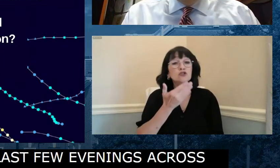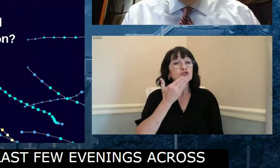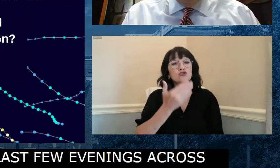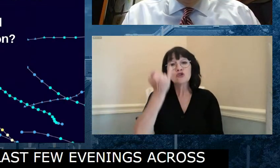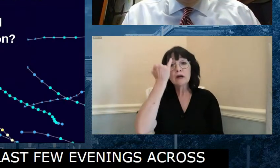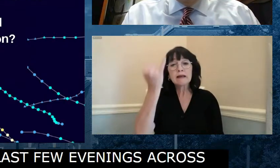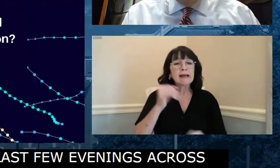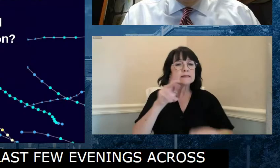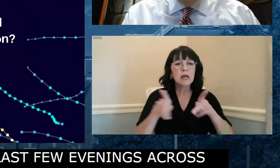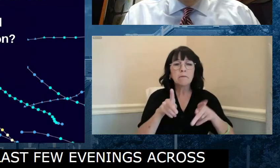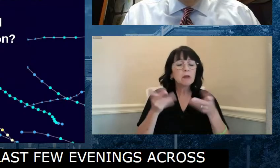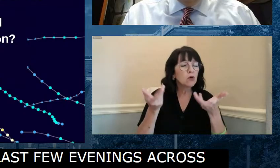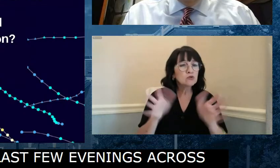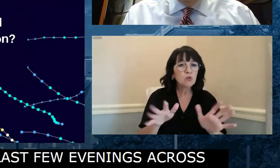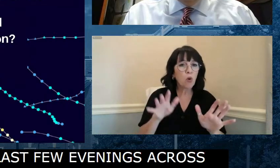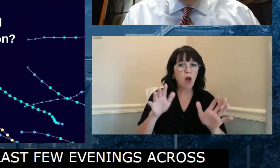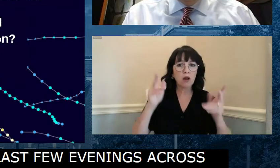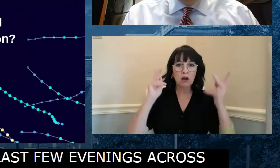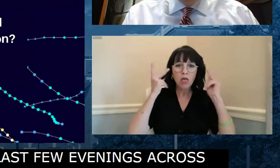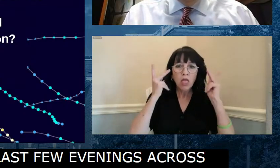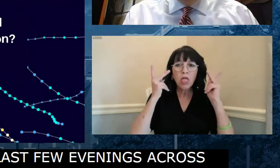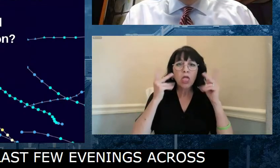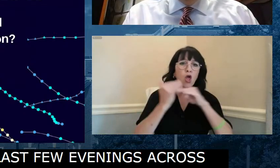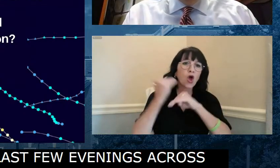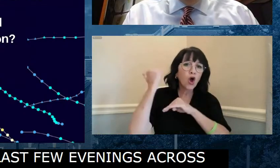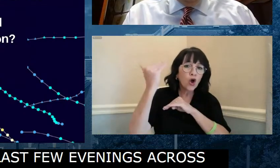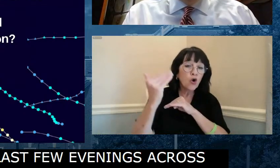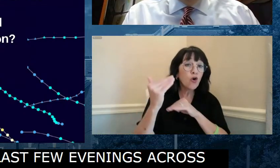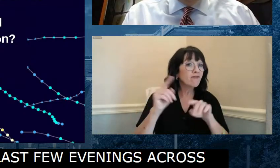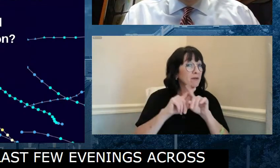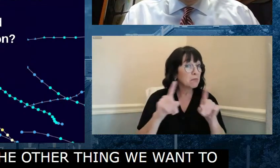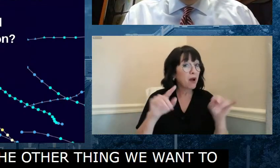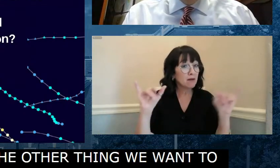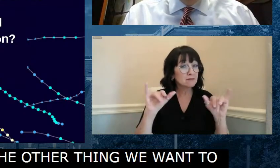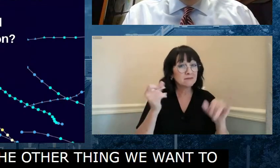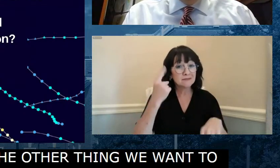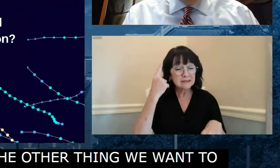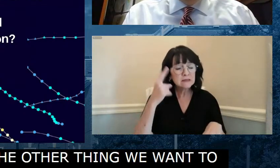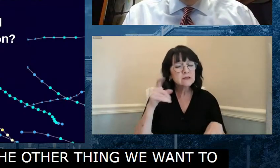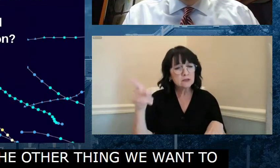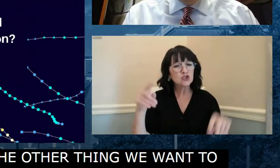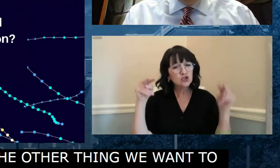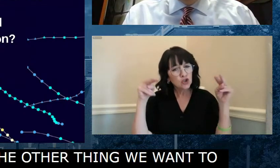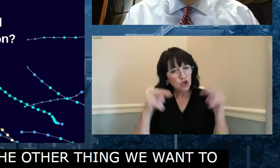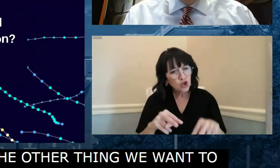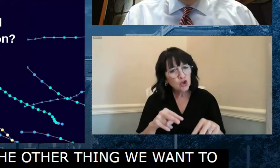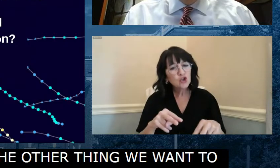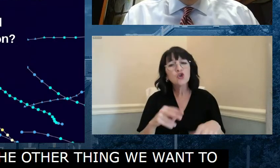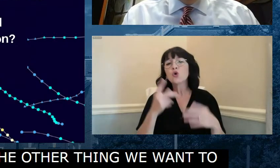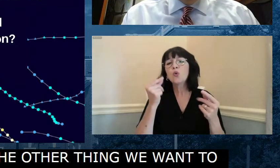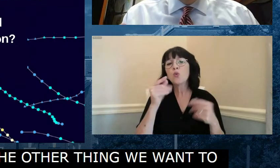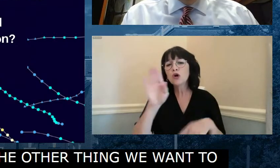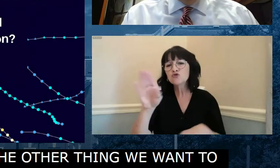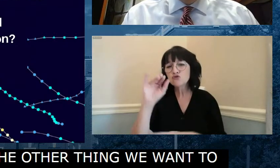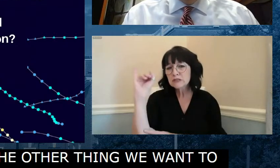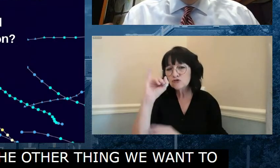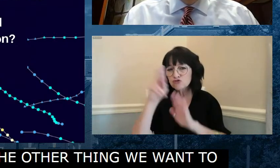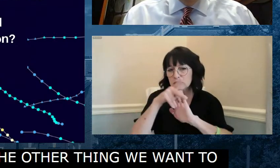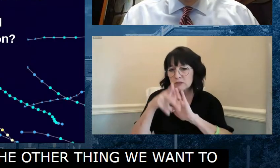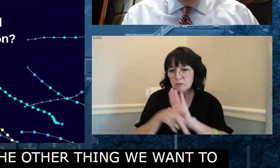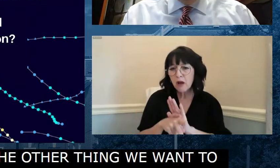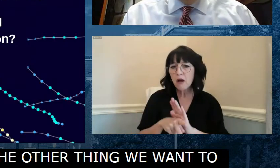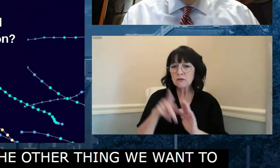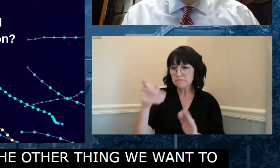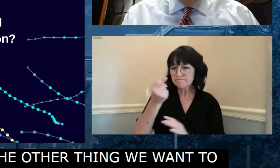other thing that we really want to, hit home on this year is do an insurance checkup. Make sure you check your insurance policy. Make sure you understand what it